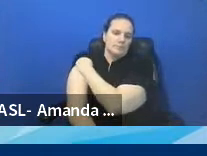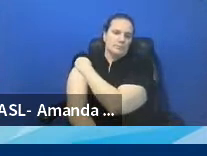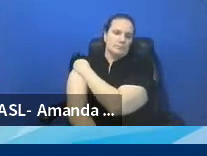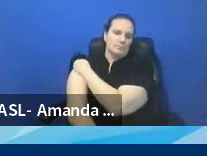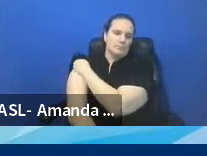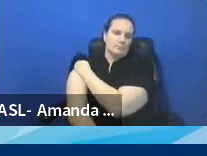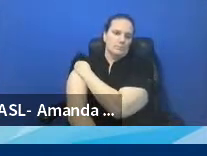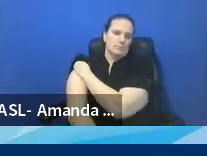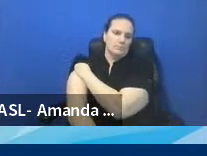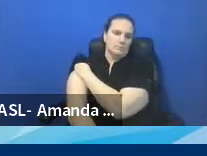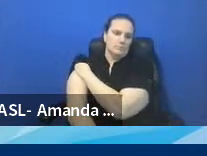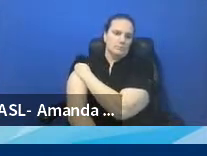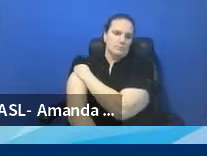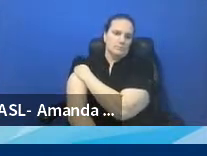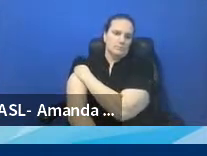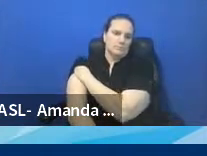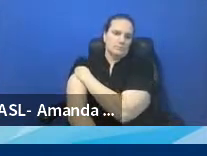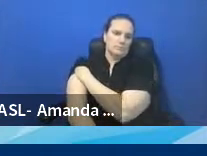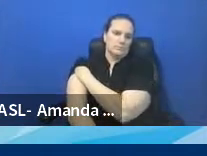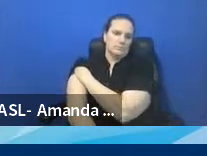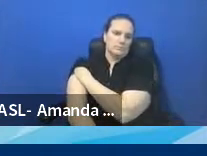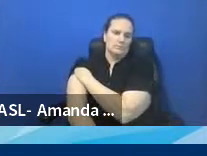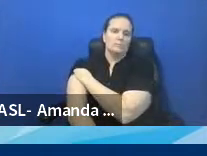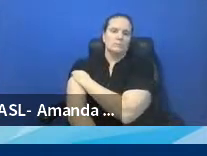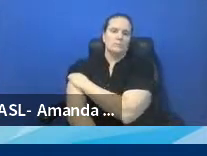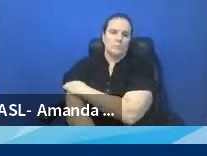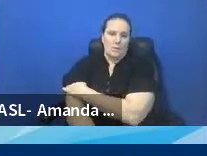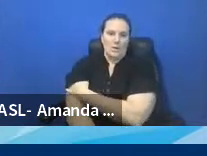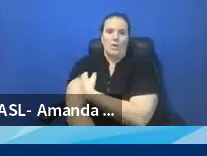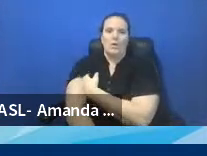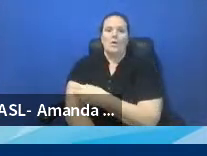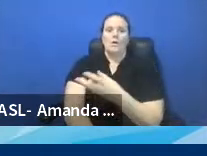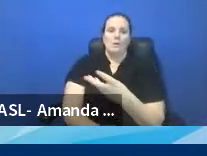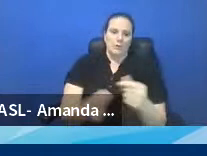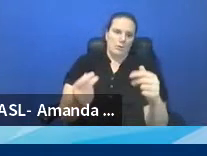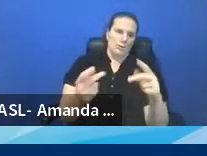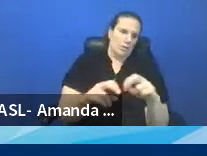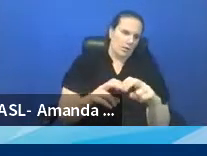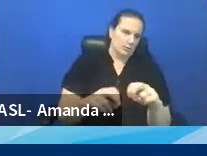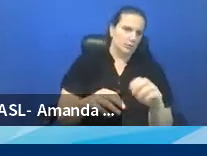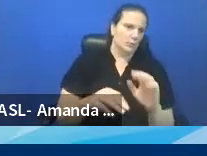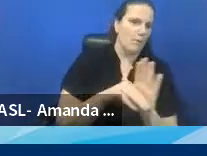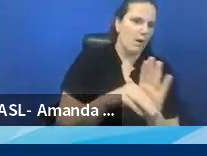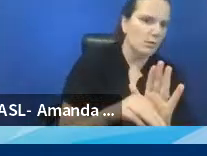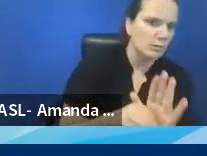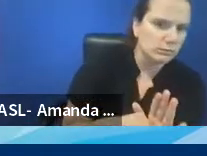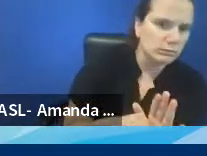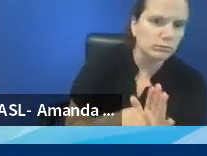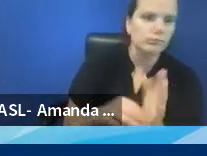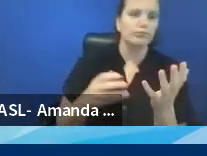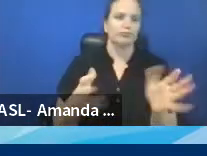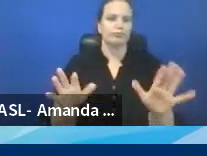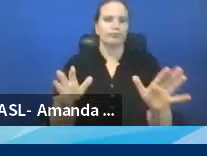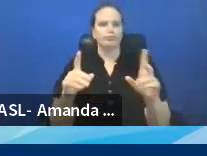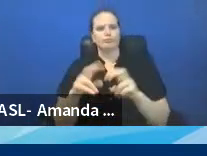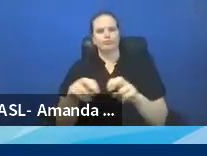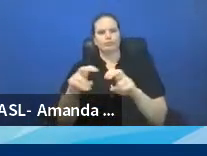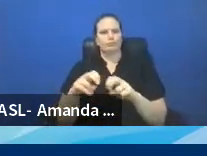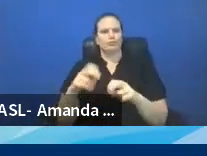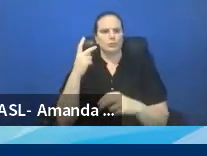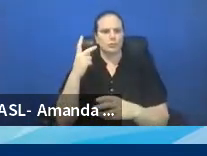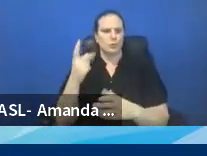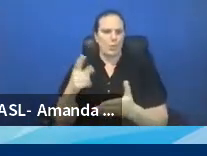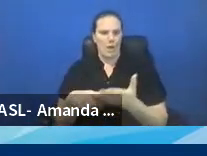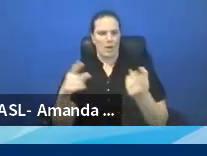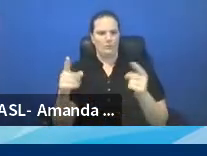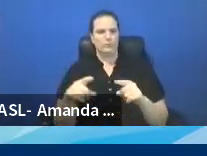So there have been a few different kind of analysis or traffic modeling that has been done to see what happens